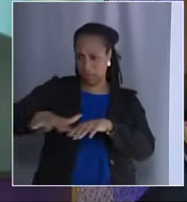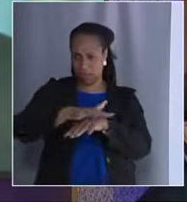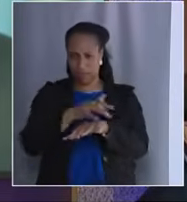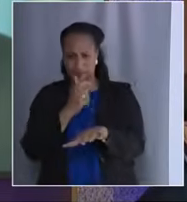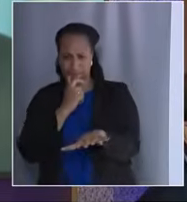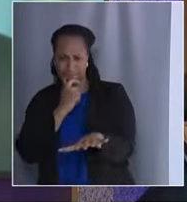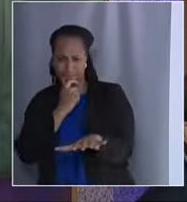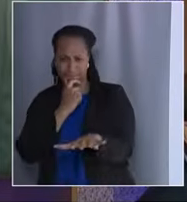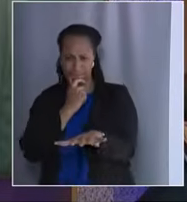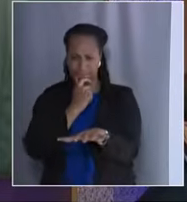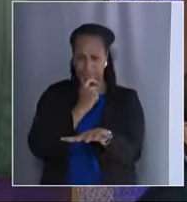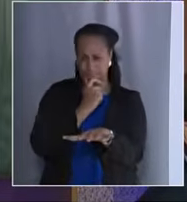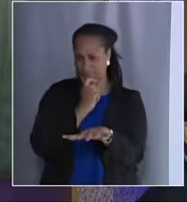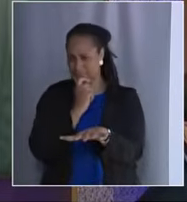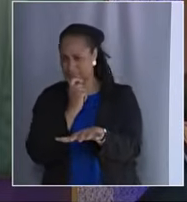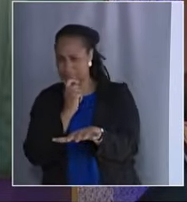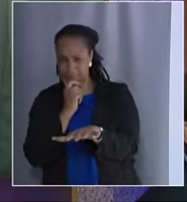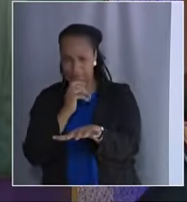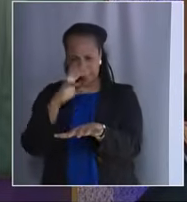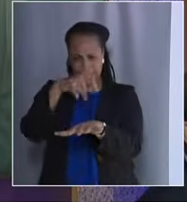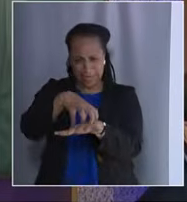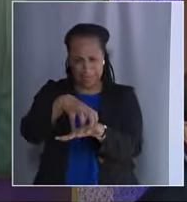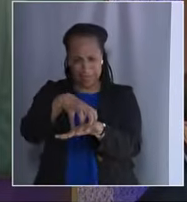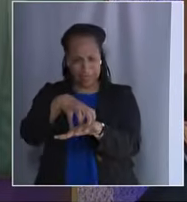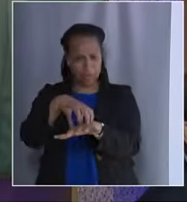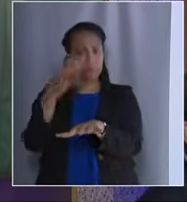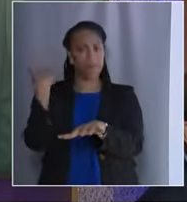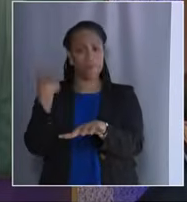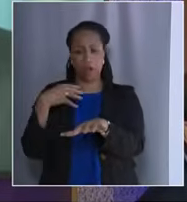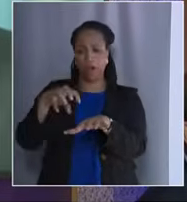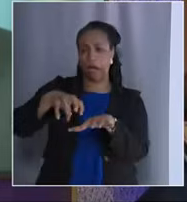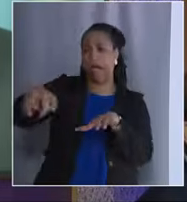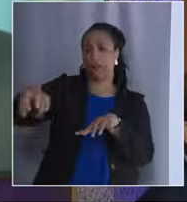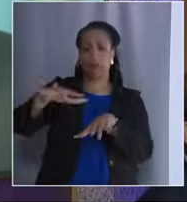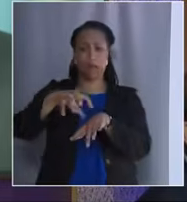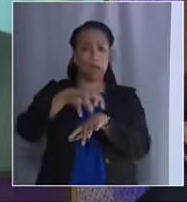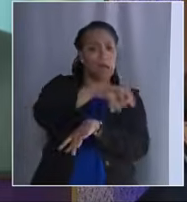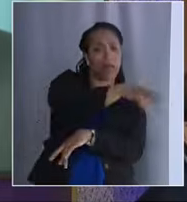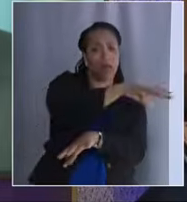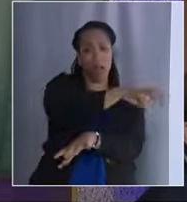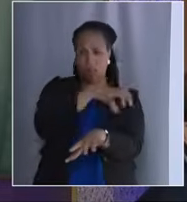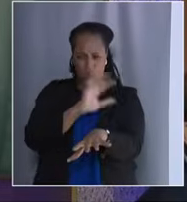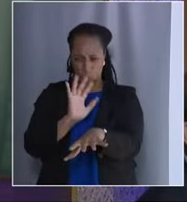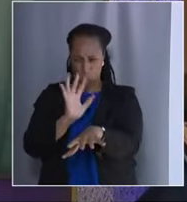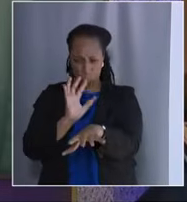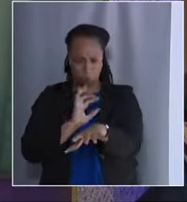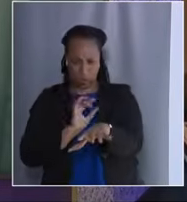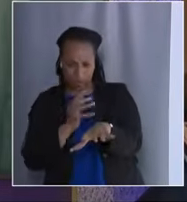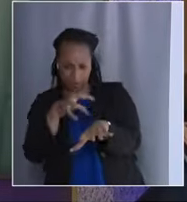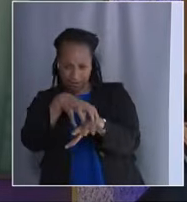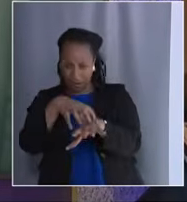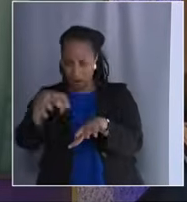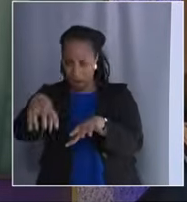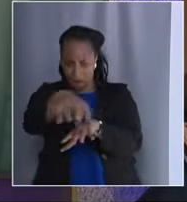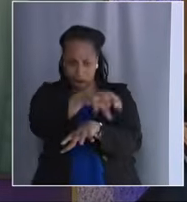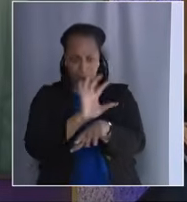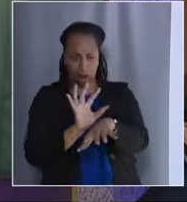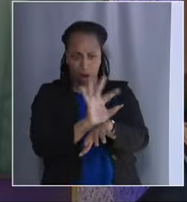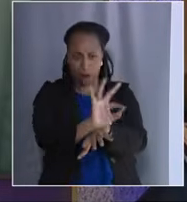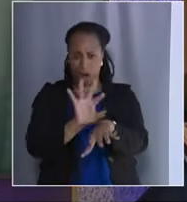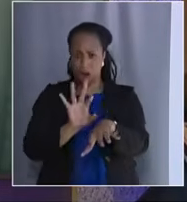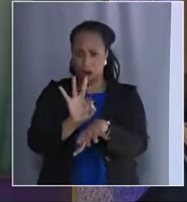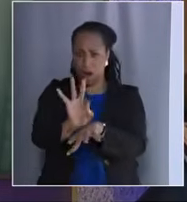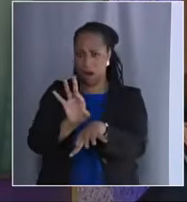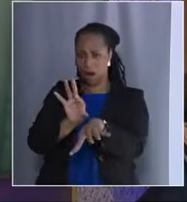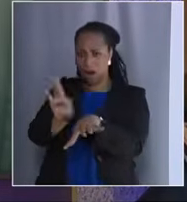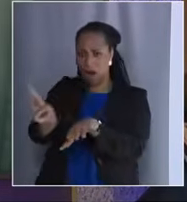can form. I feel like 111 Mass Avenue is part of the city. We can walk outside and we can be in a neighborhood in Washington, D.C. We